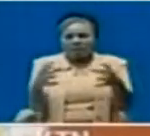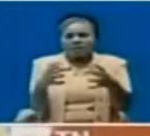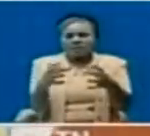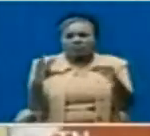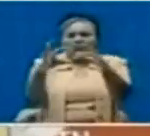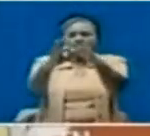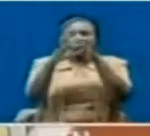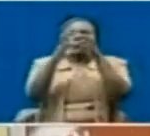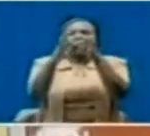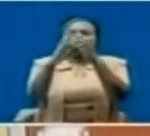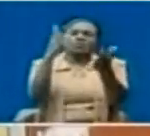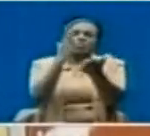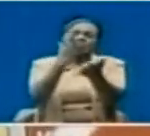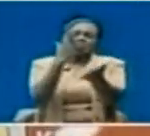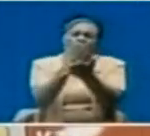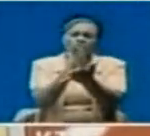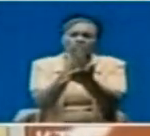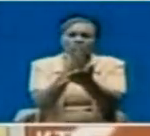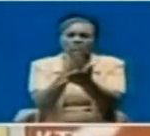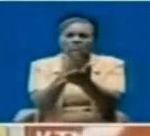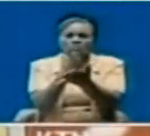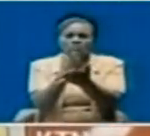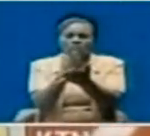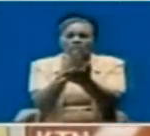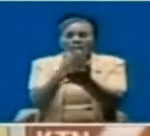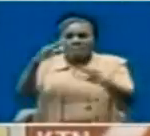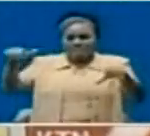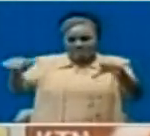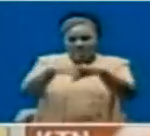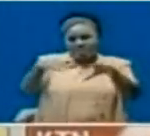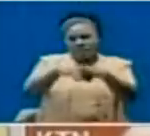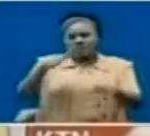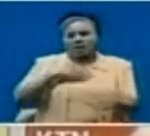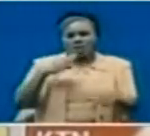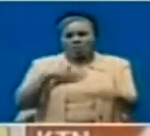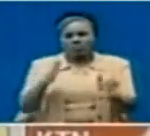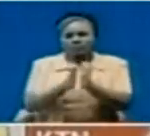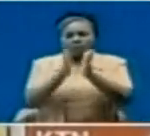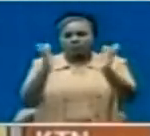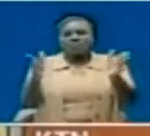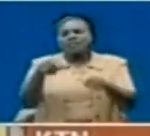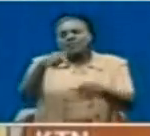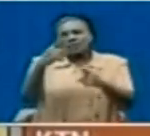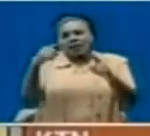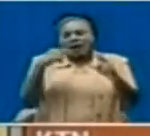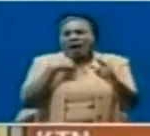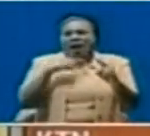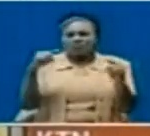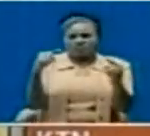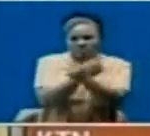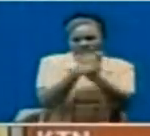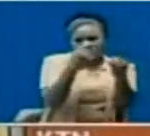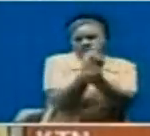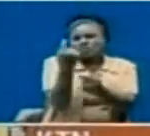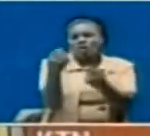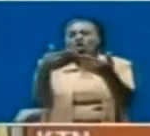united, and that our members generally sometimes have exchanges which are very